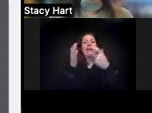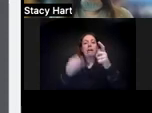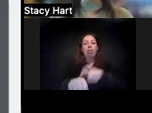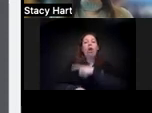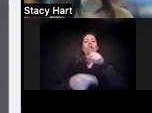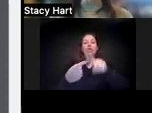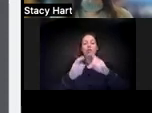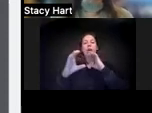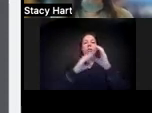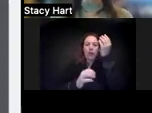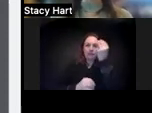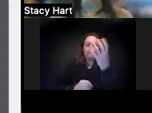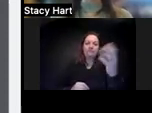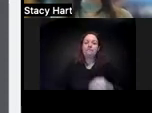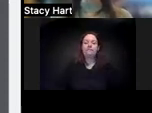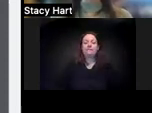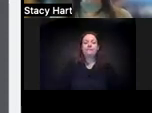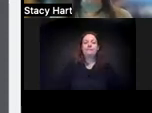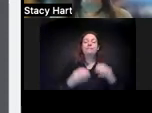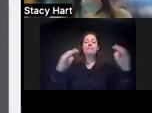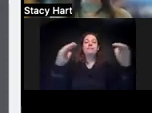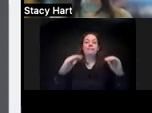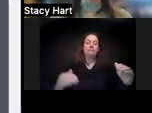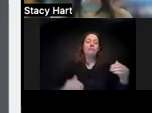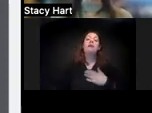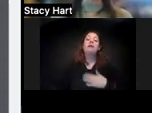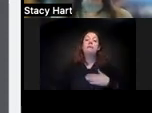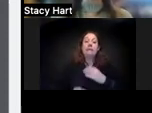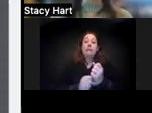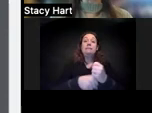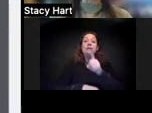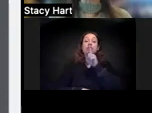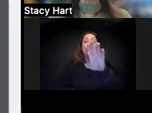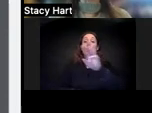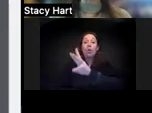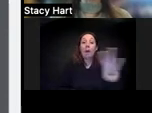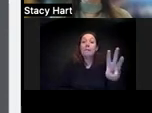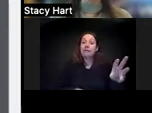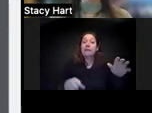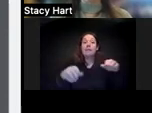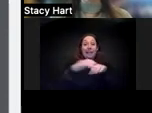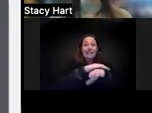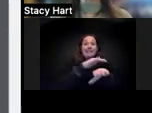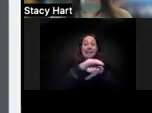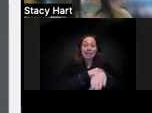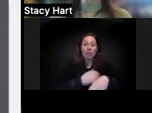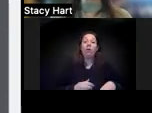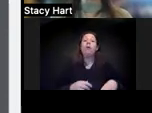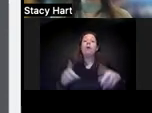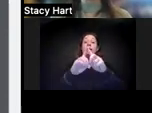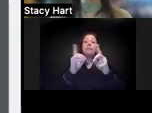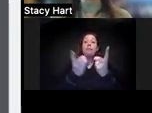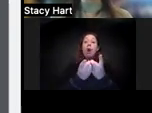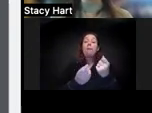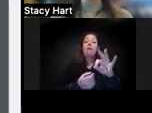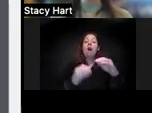Make sure that your websites are accessible, and the Department of Justice has defined that as